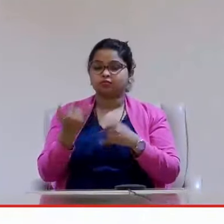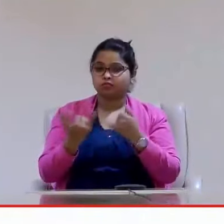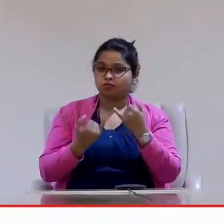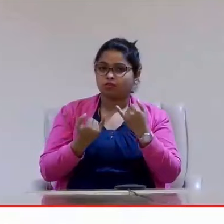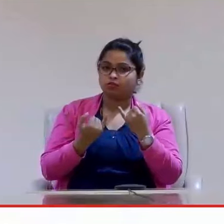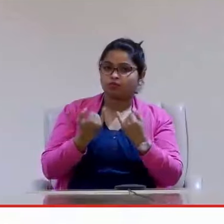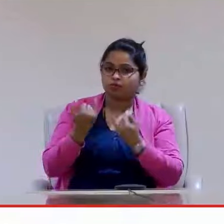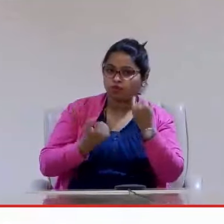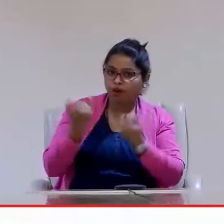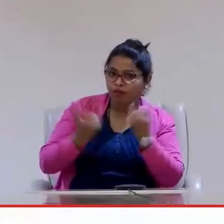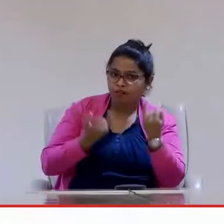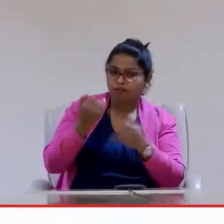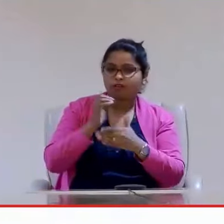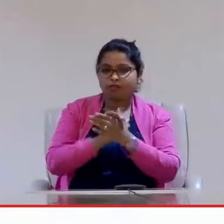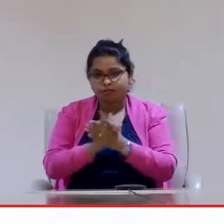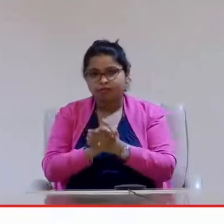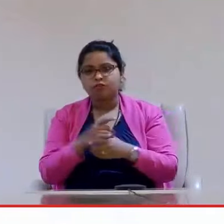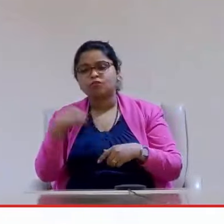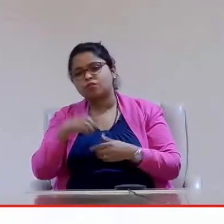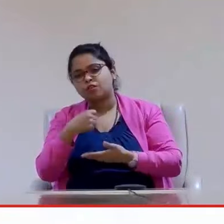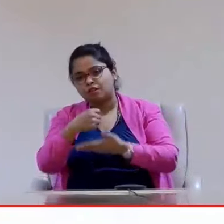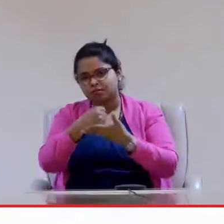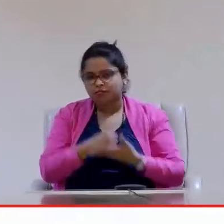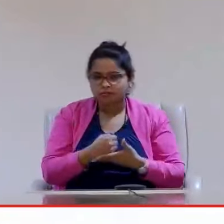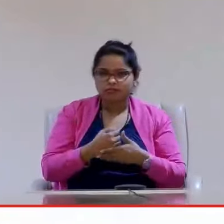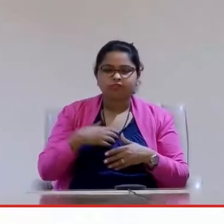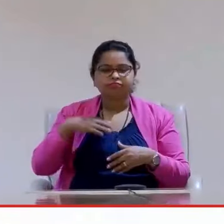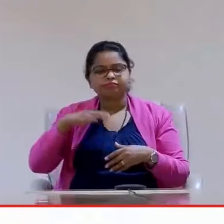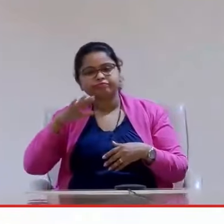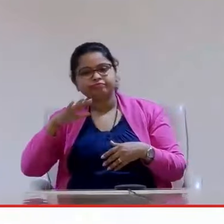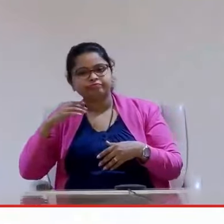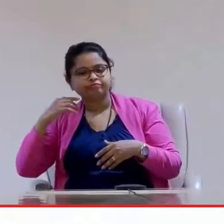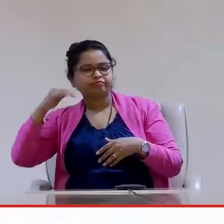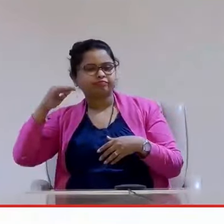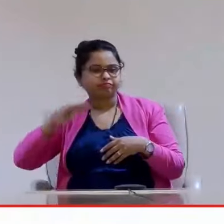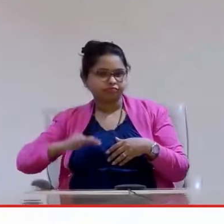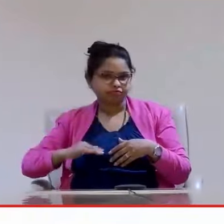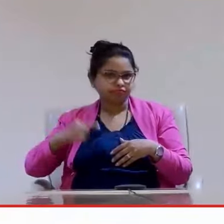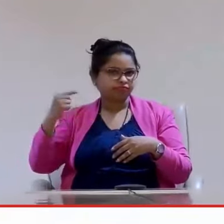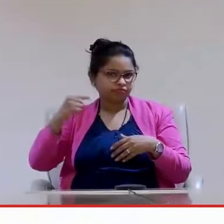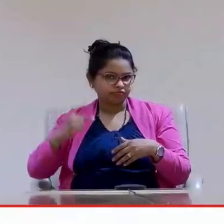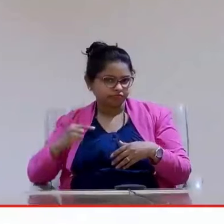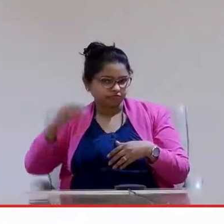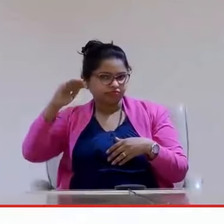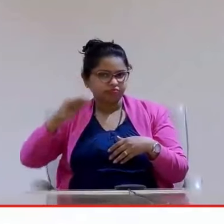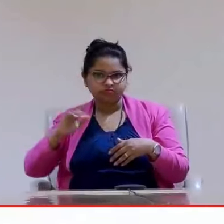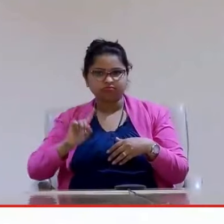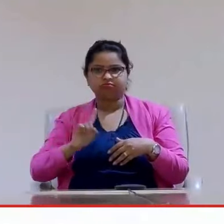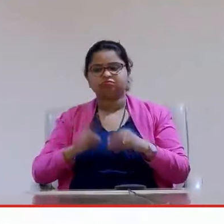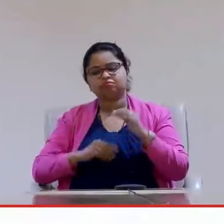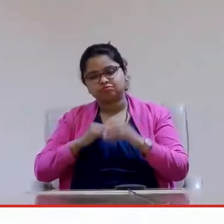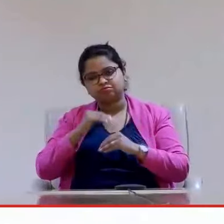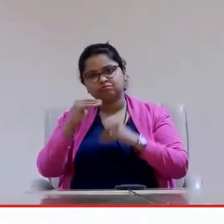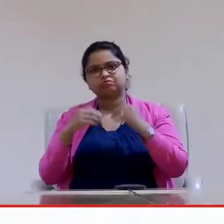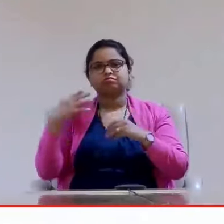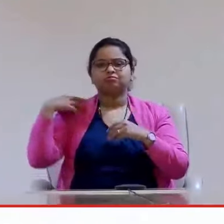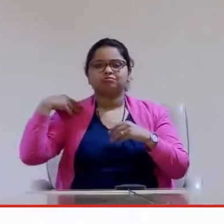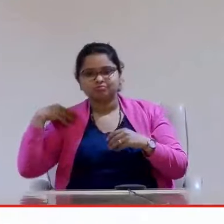friends who will help us and not let us down when really what we need is just a shoulder